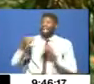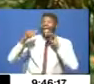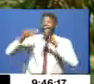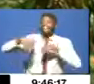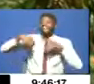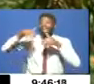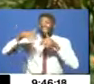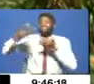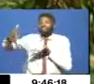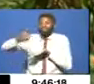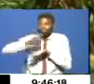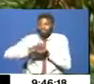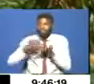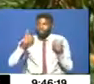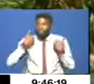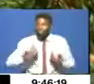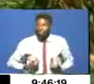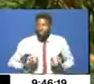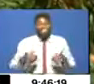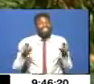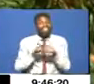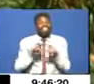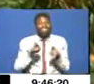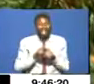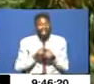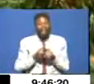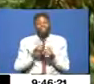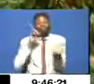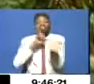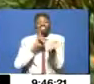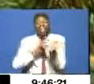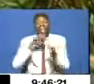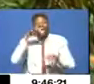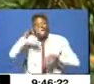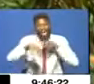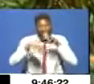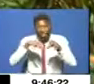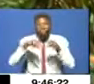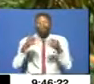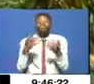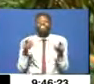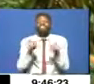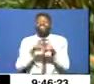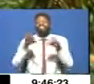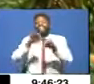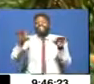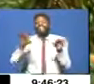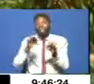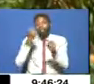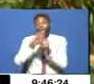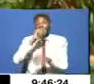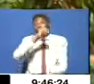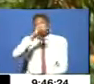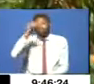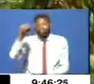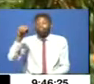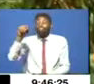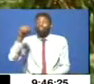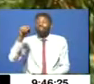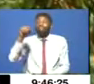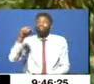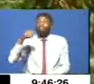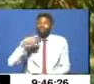hired me as a veterinary officer, a field of veterinary officer, and my first